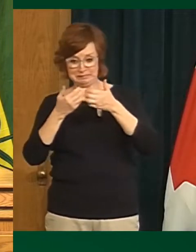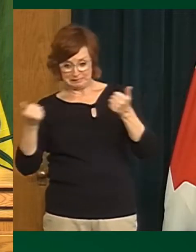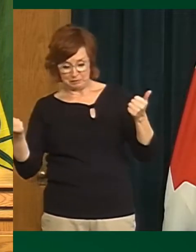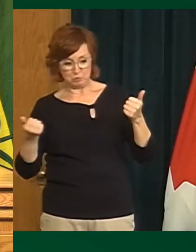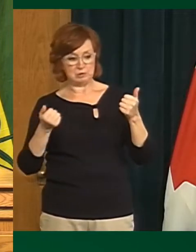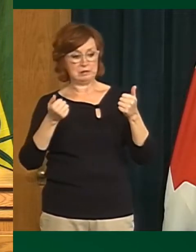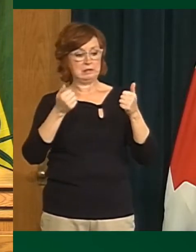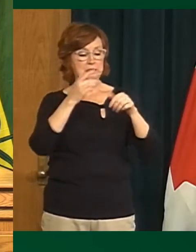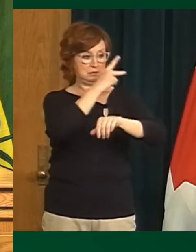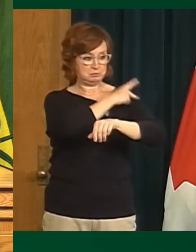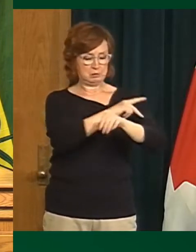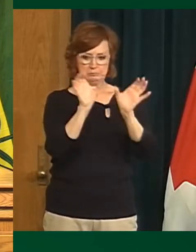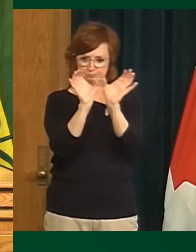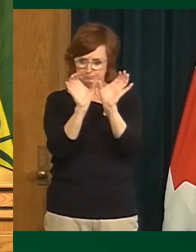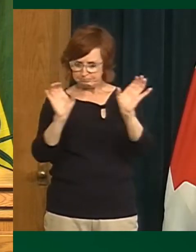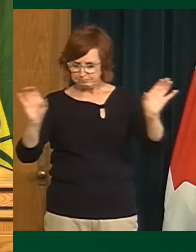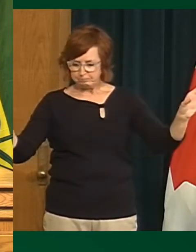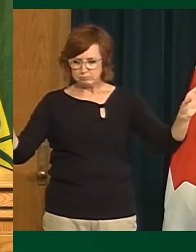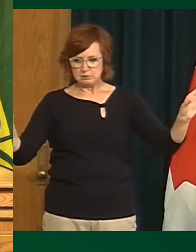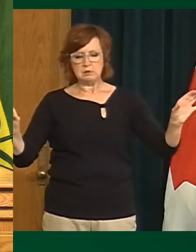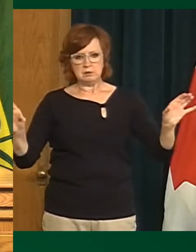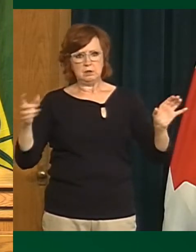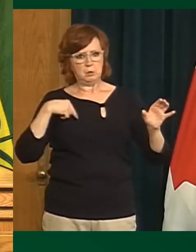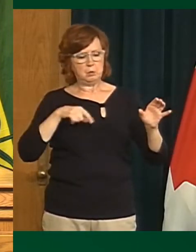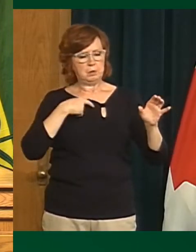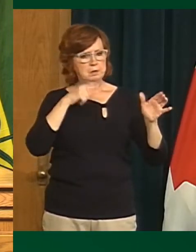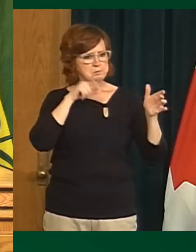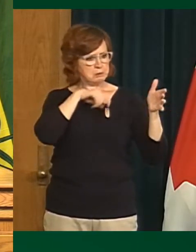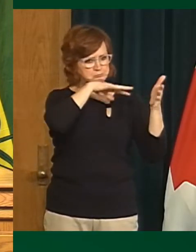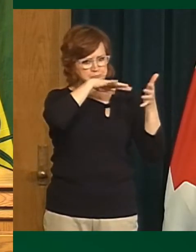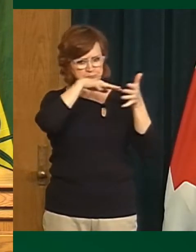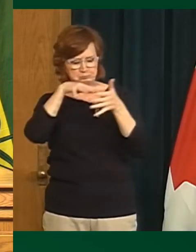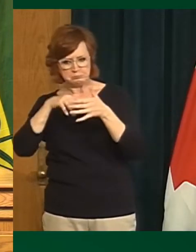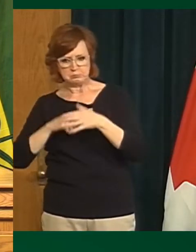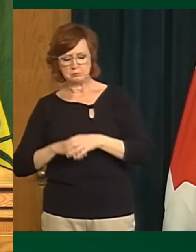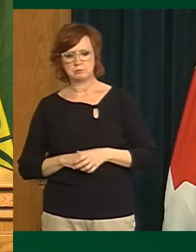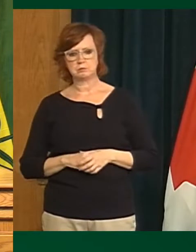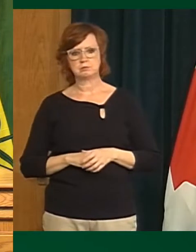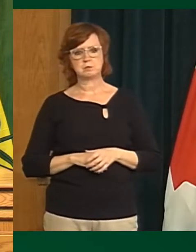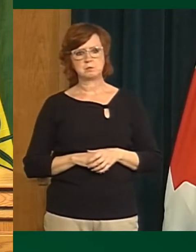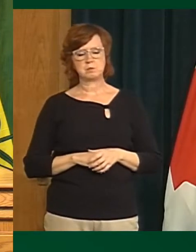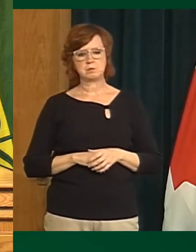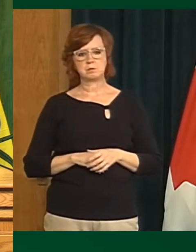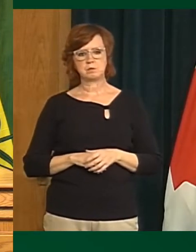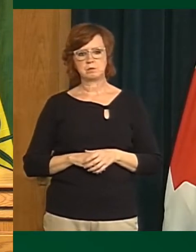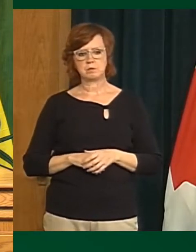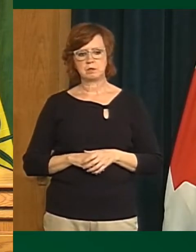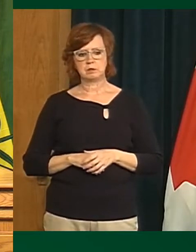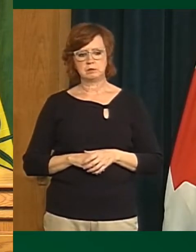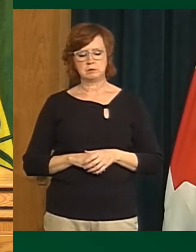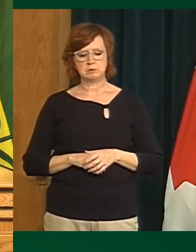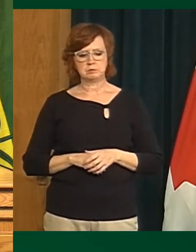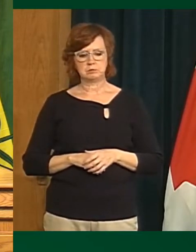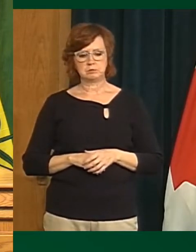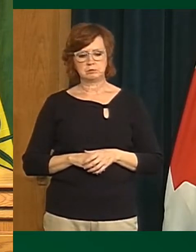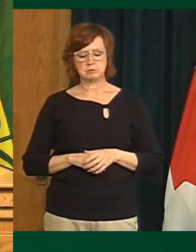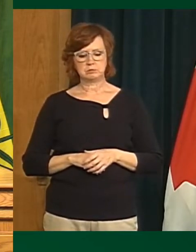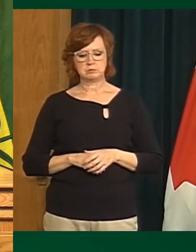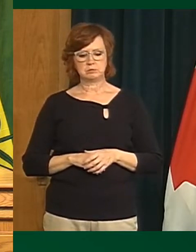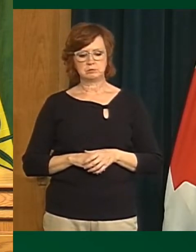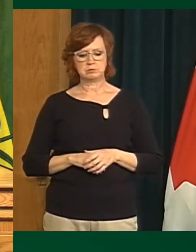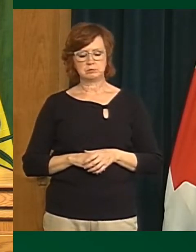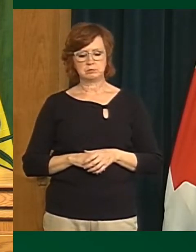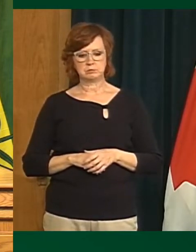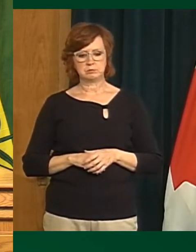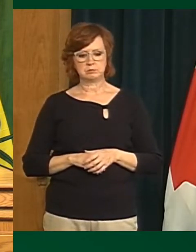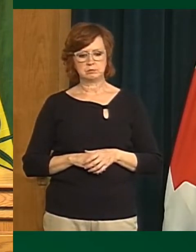and reopening or reestablishing the services in these facilities is because what we've seen with COVID across the province, particularly over the last couple of weeks, where